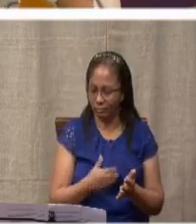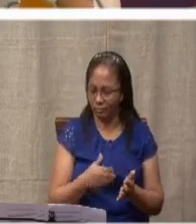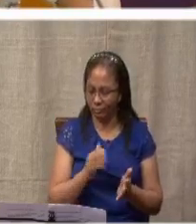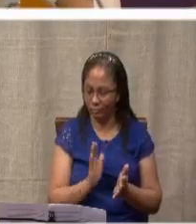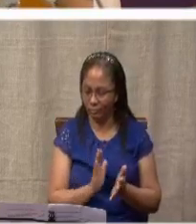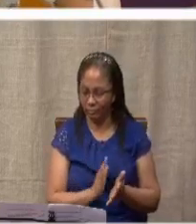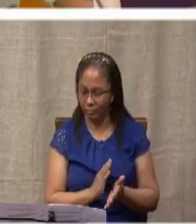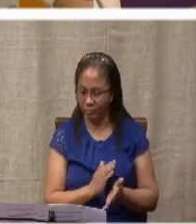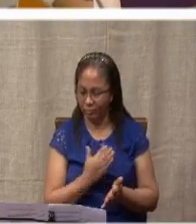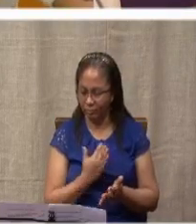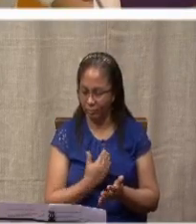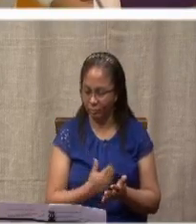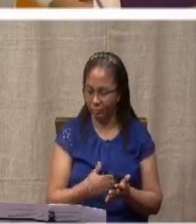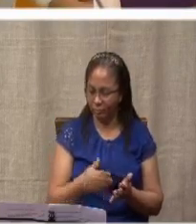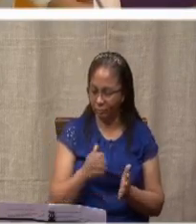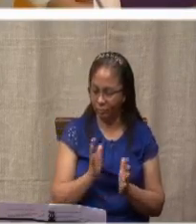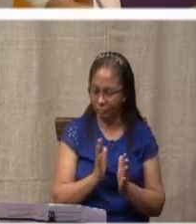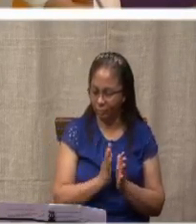are